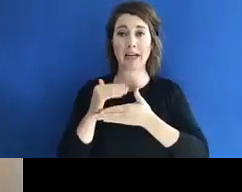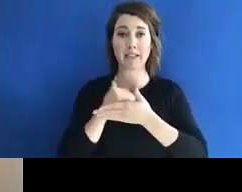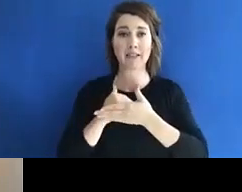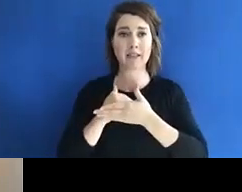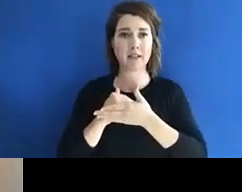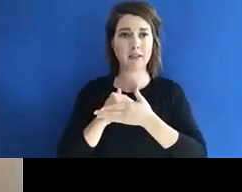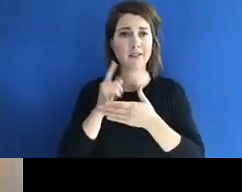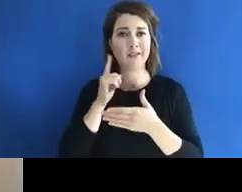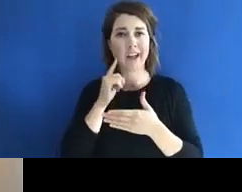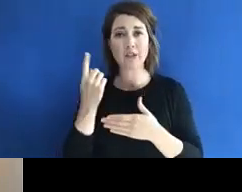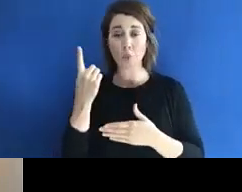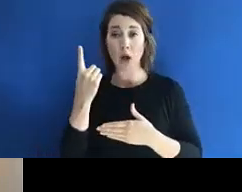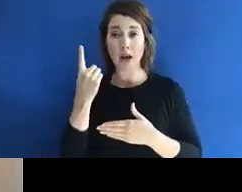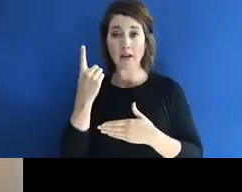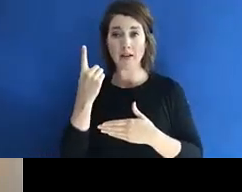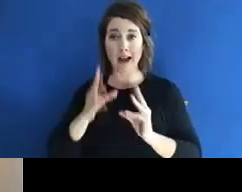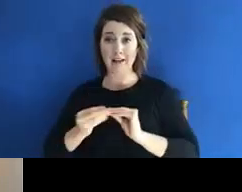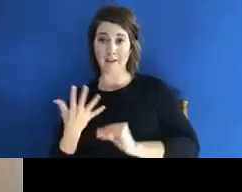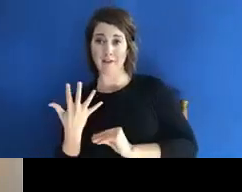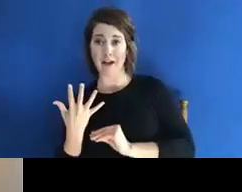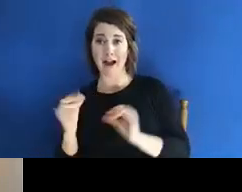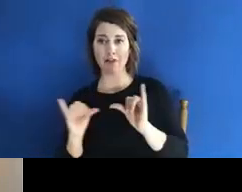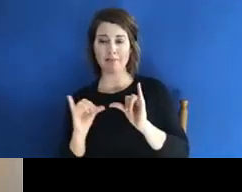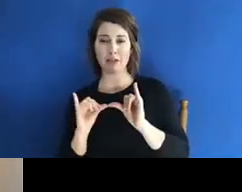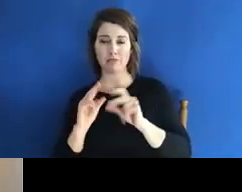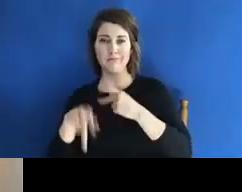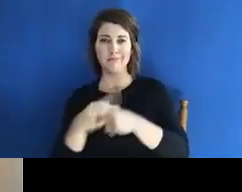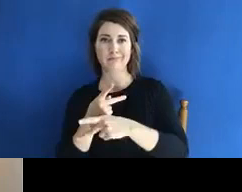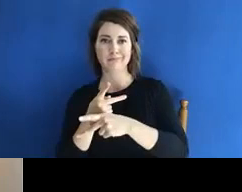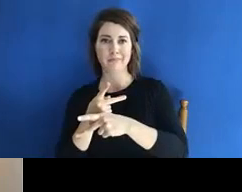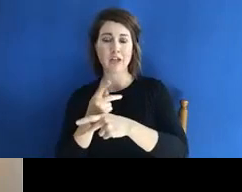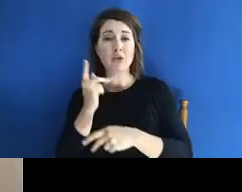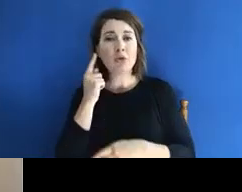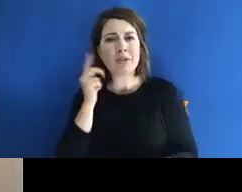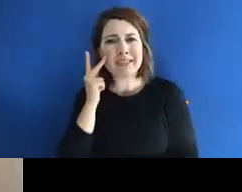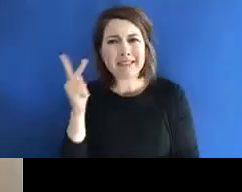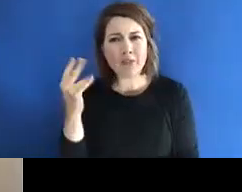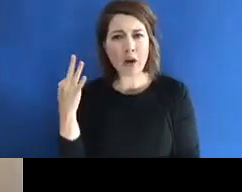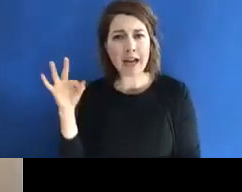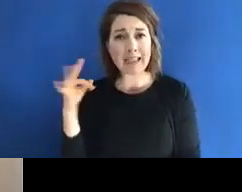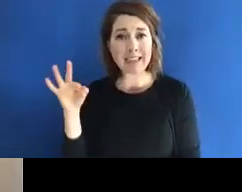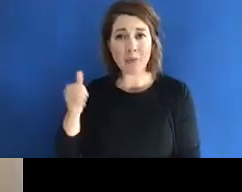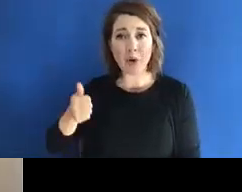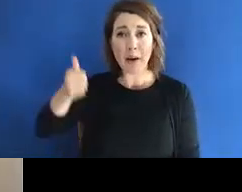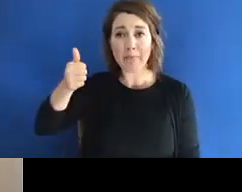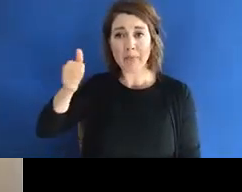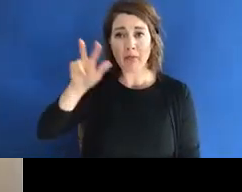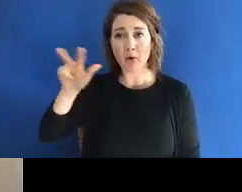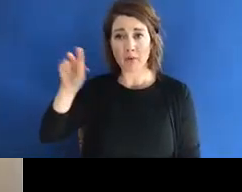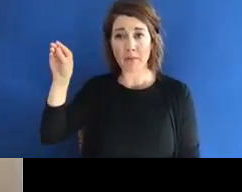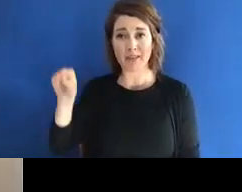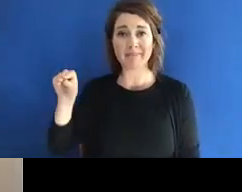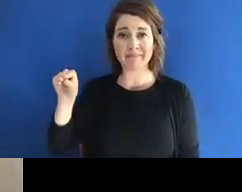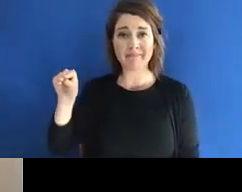of measurable skill gains. You'll see in program year 19, we're up 33% from where we were